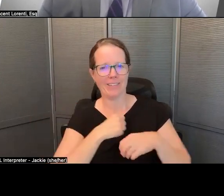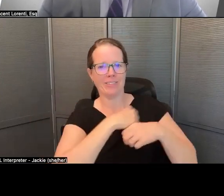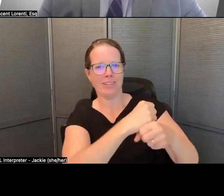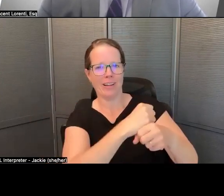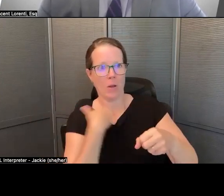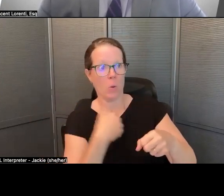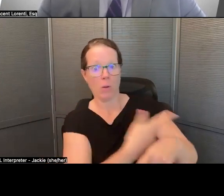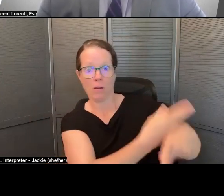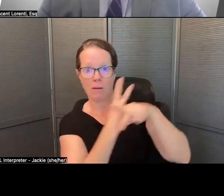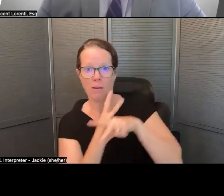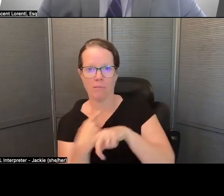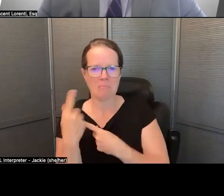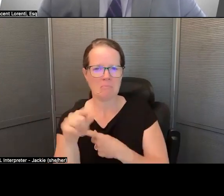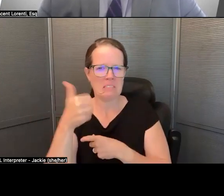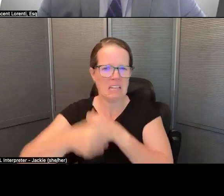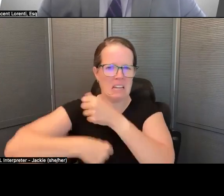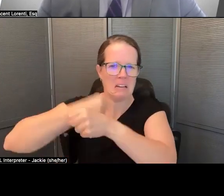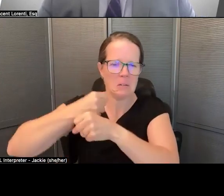decade.